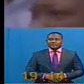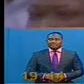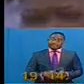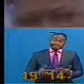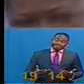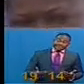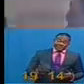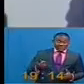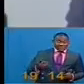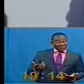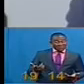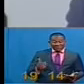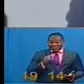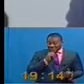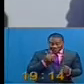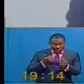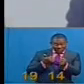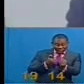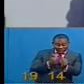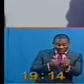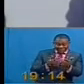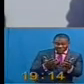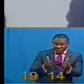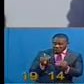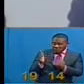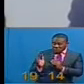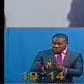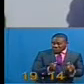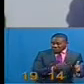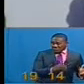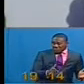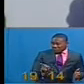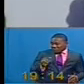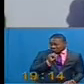So you didn't undertake any auction?